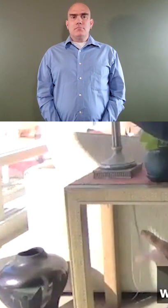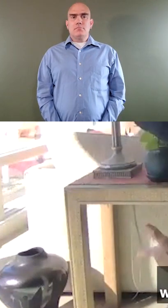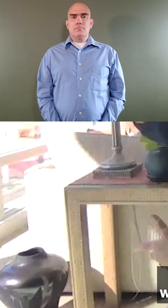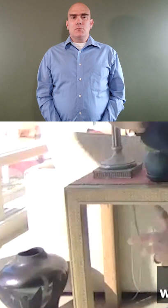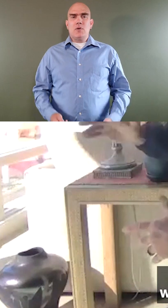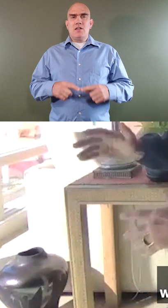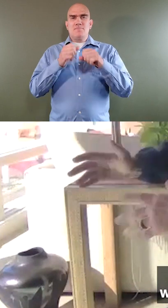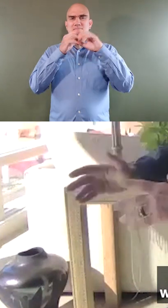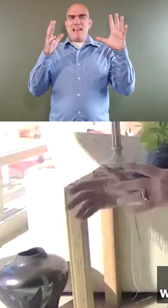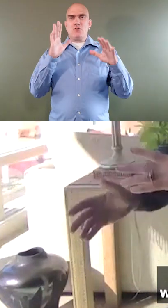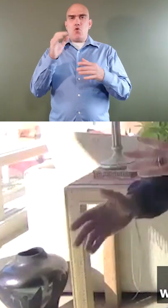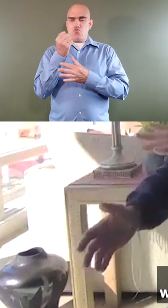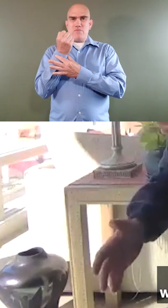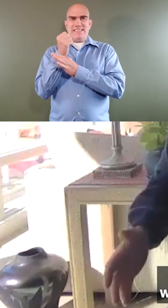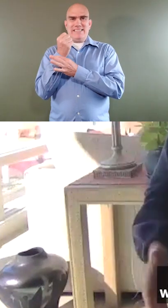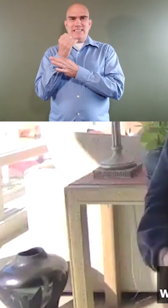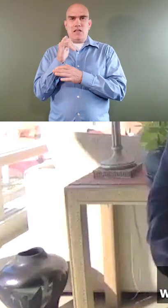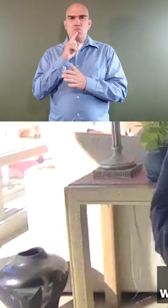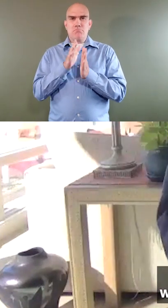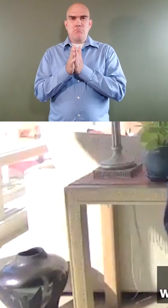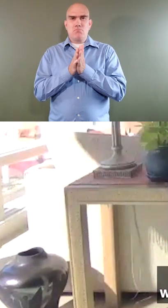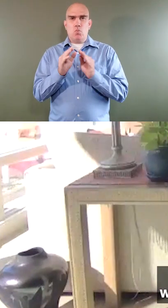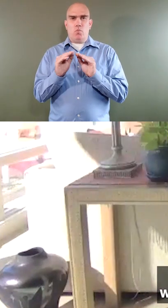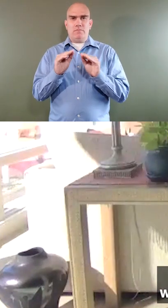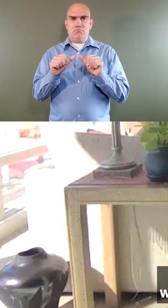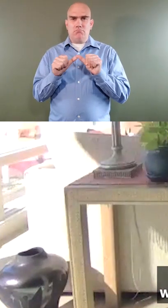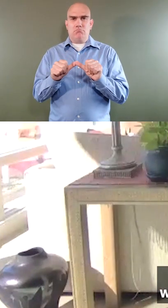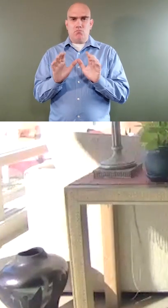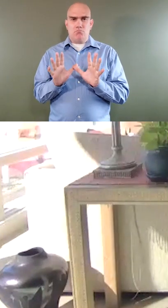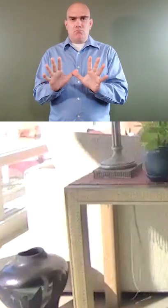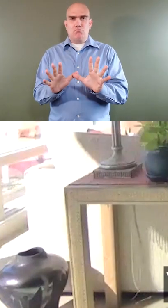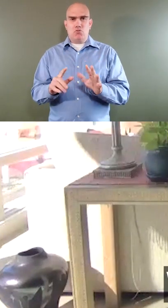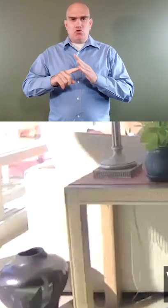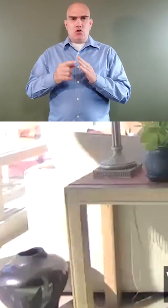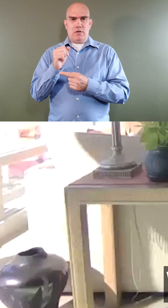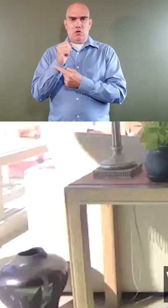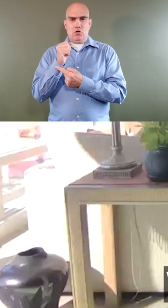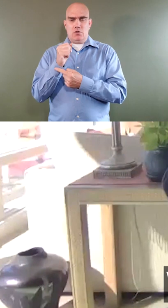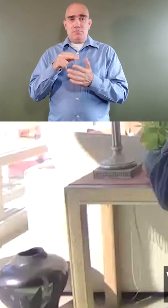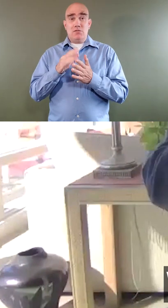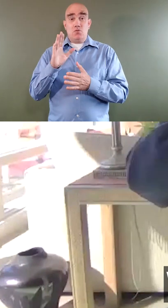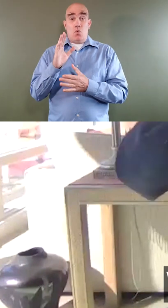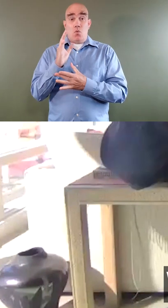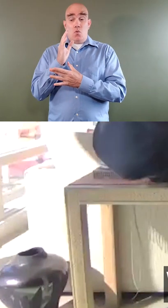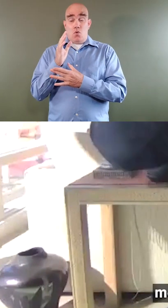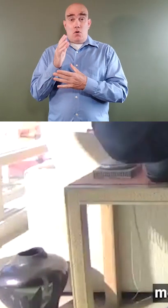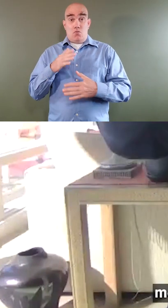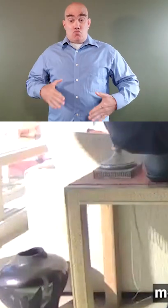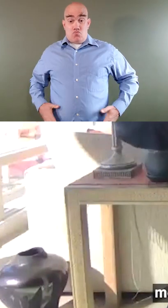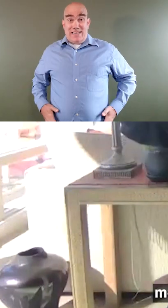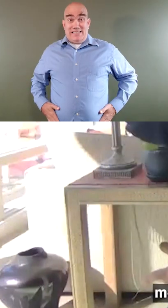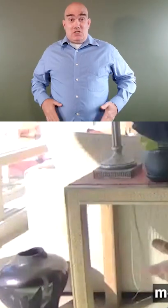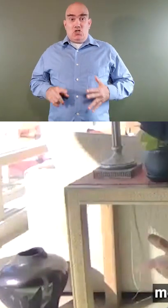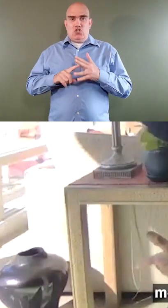Try to imagine that your waist is driving the movement, which means that your waist initiates the movement